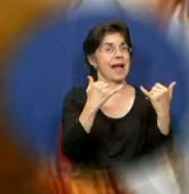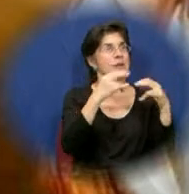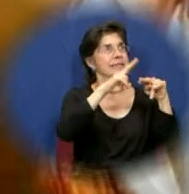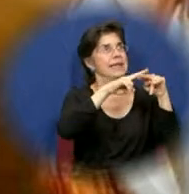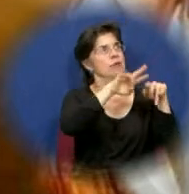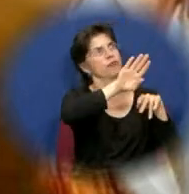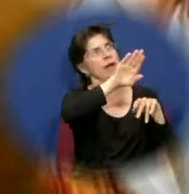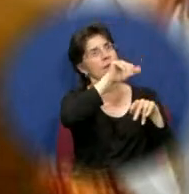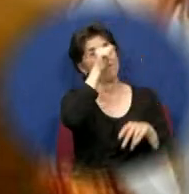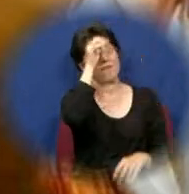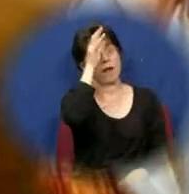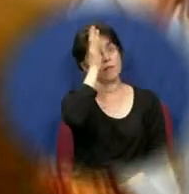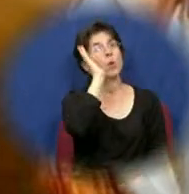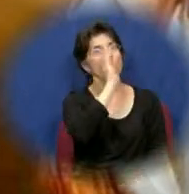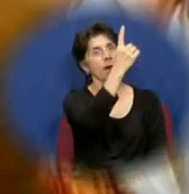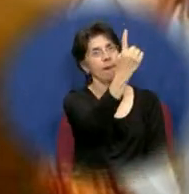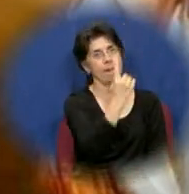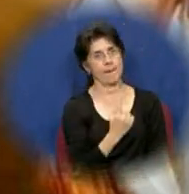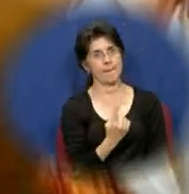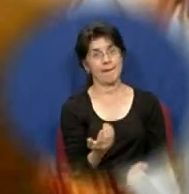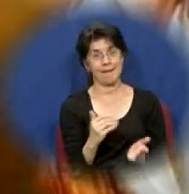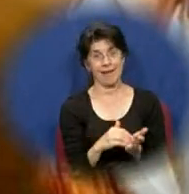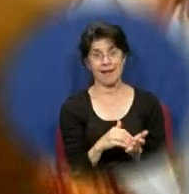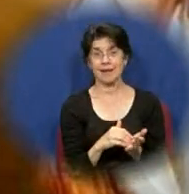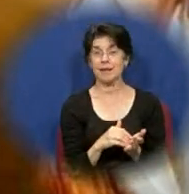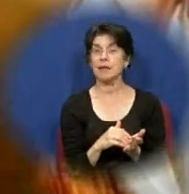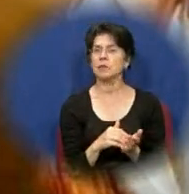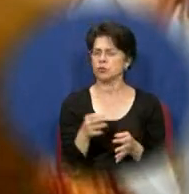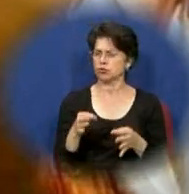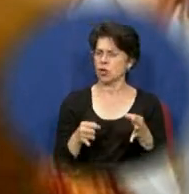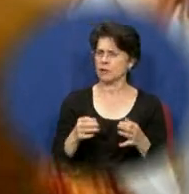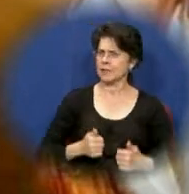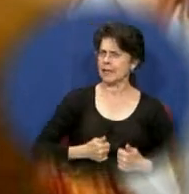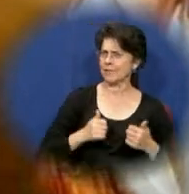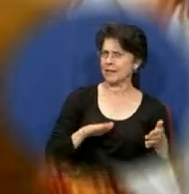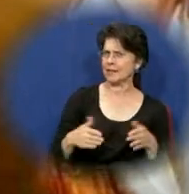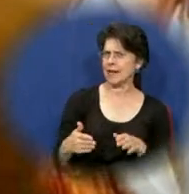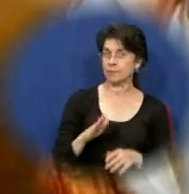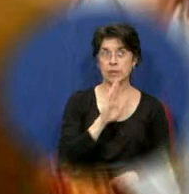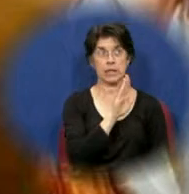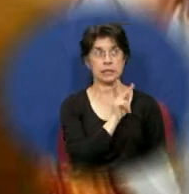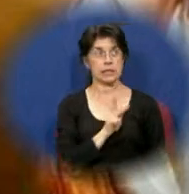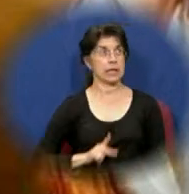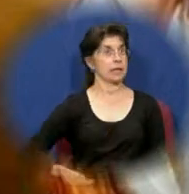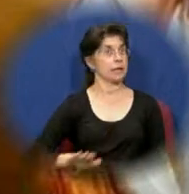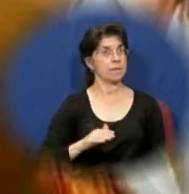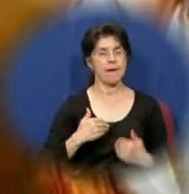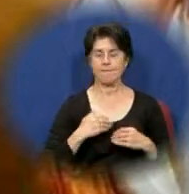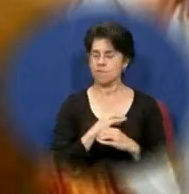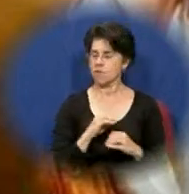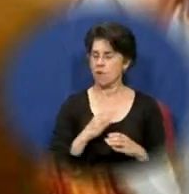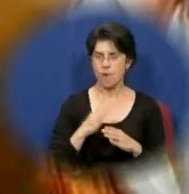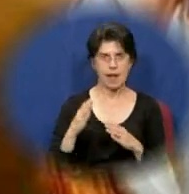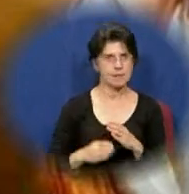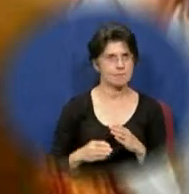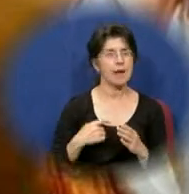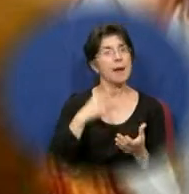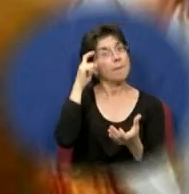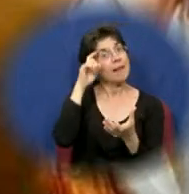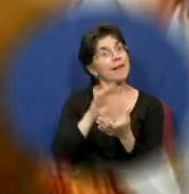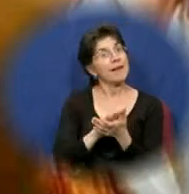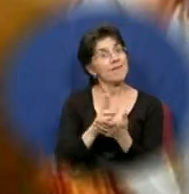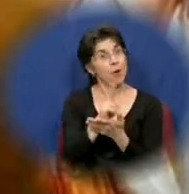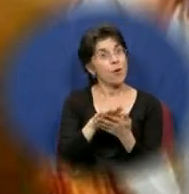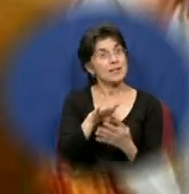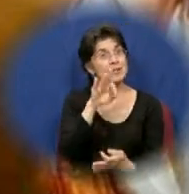Father. He will come again in glory to judge the living and the dead, and his kingdom will have no end. I believe in the Holy Spirit, the